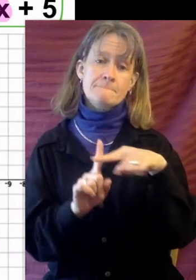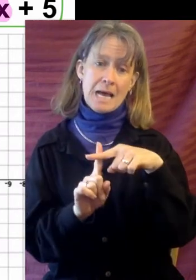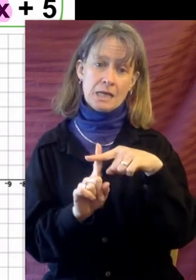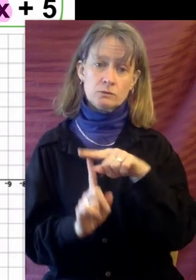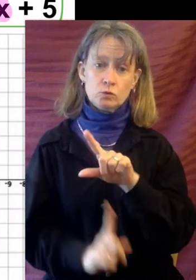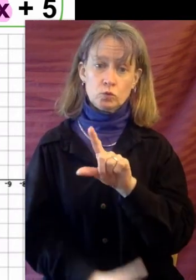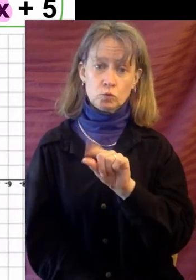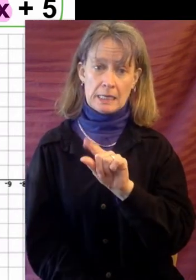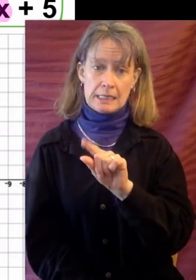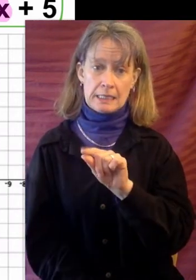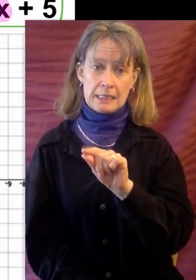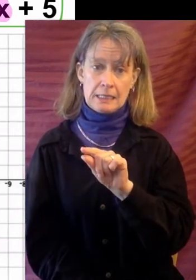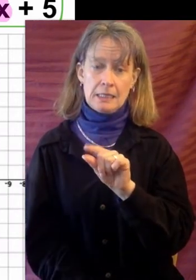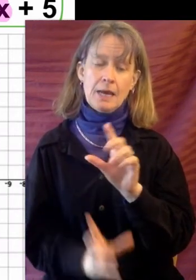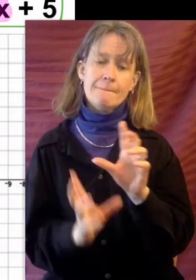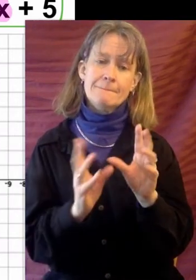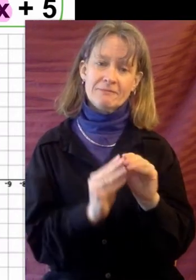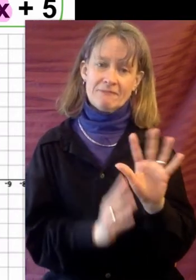plus 5.